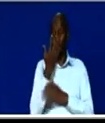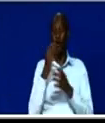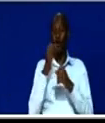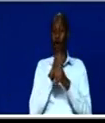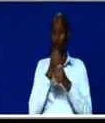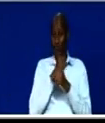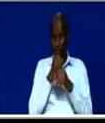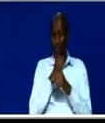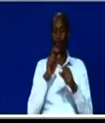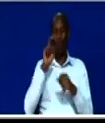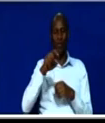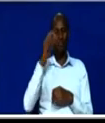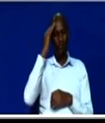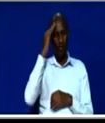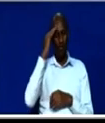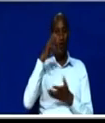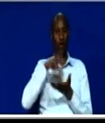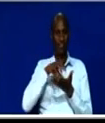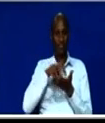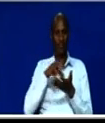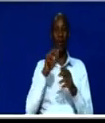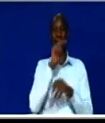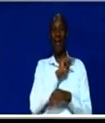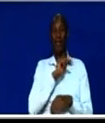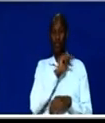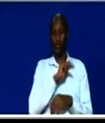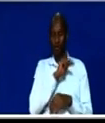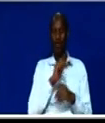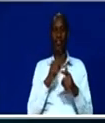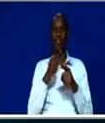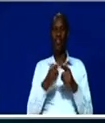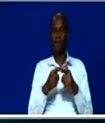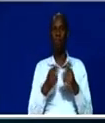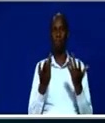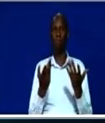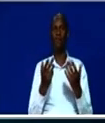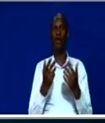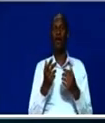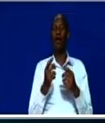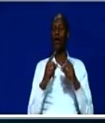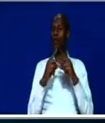coffee. So we need to look at conditions that are natural. And then here we also have the